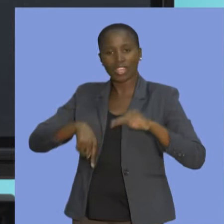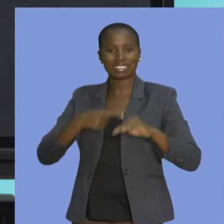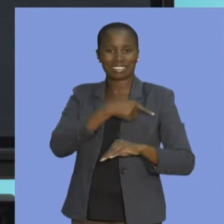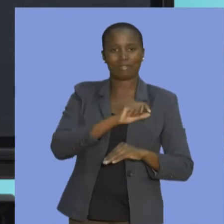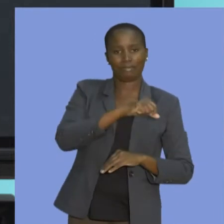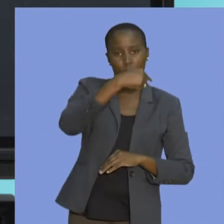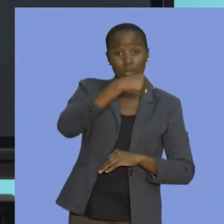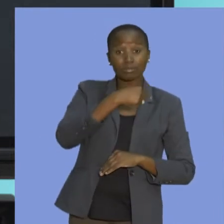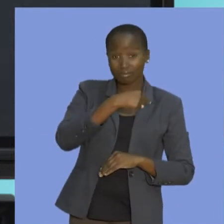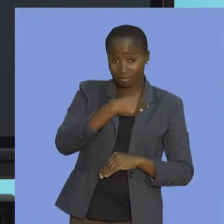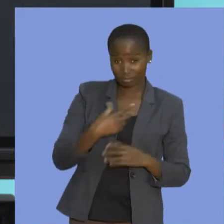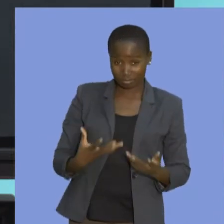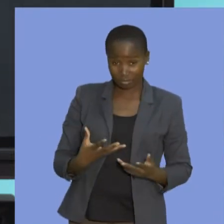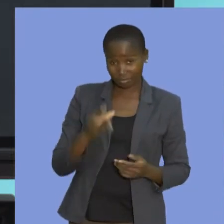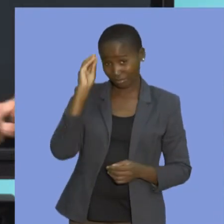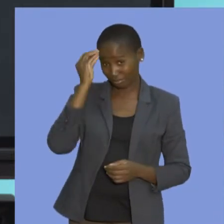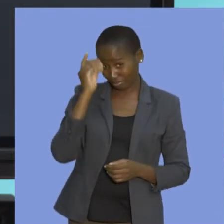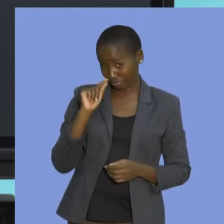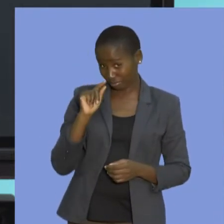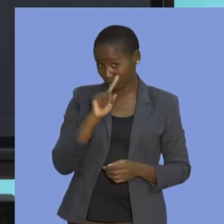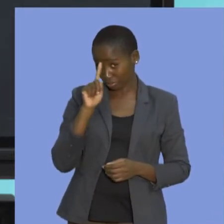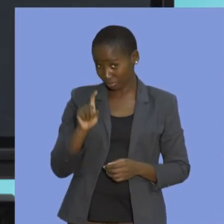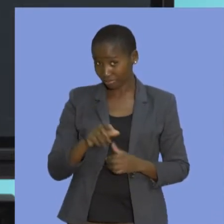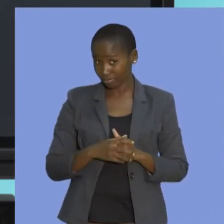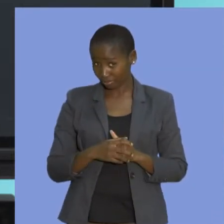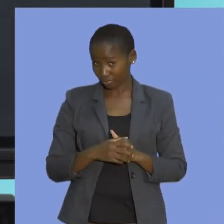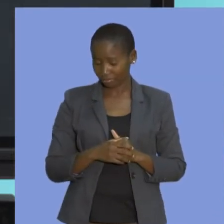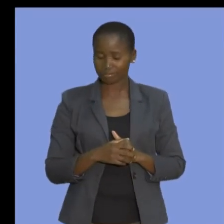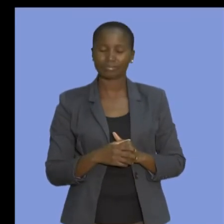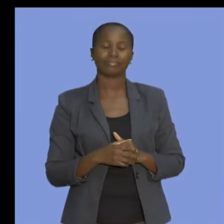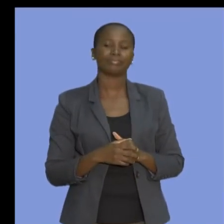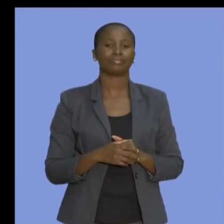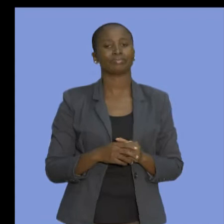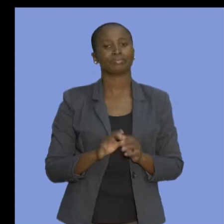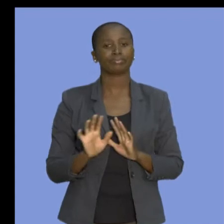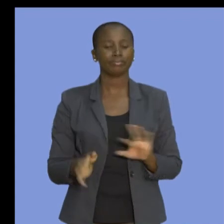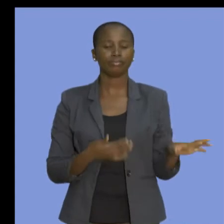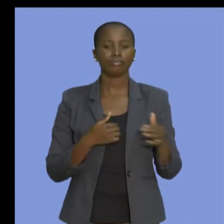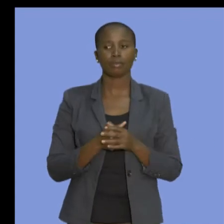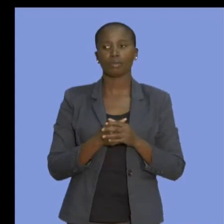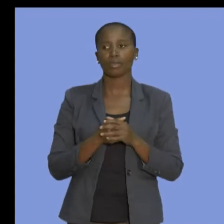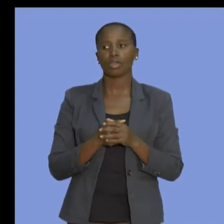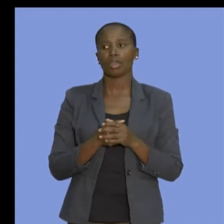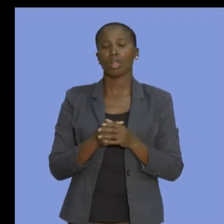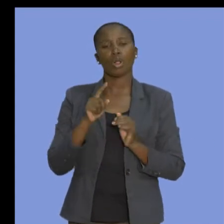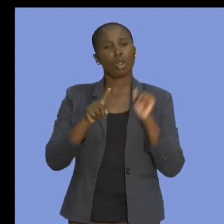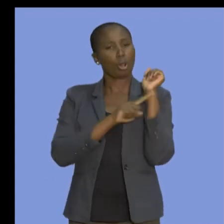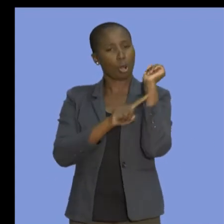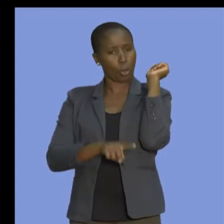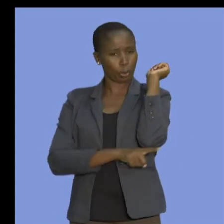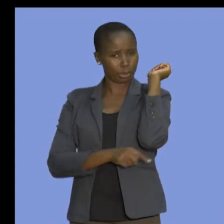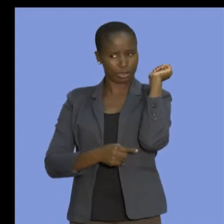Good, interesting question of what is affecting us. Lastly, how can we